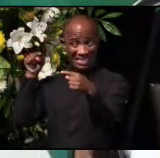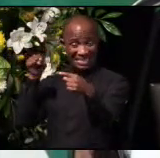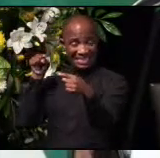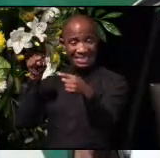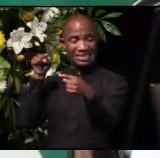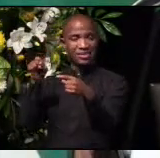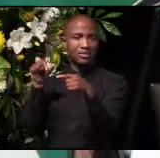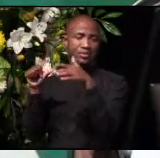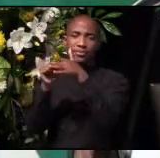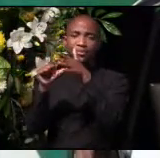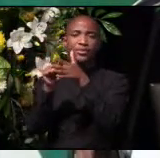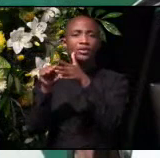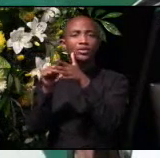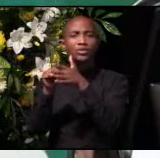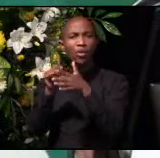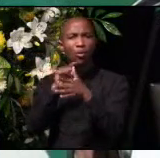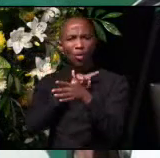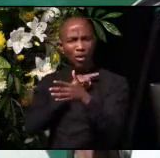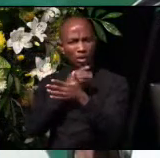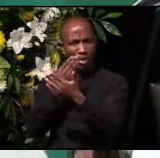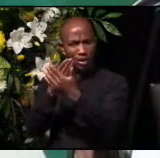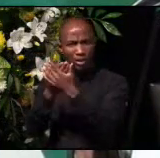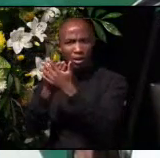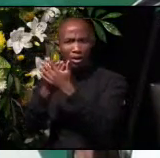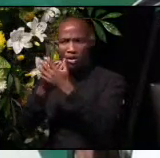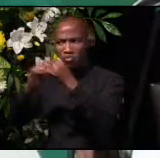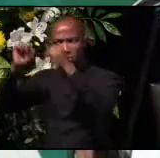so that we can have consensus